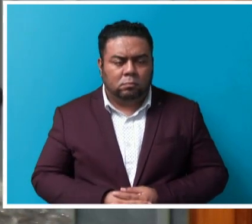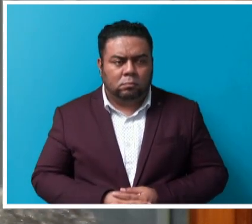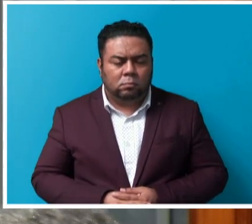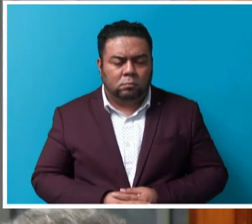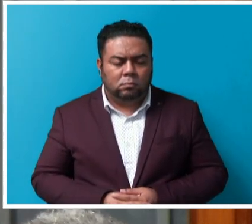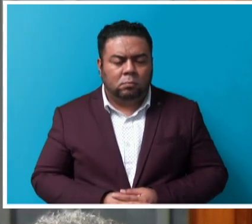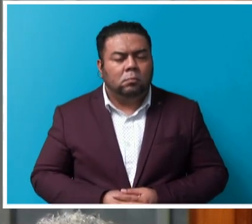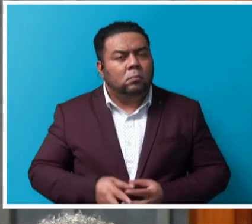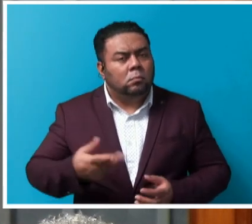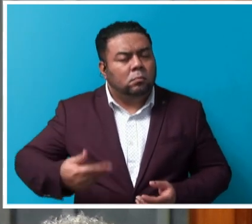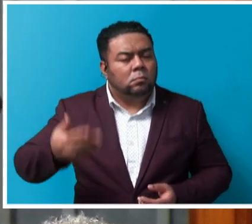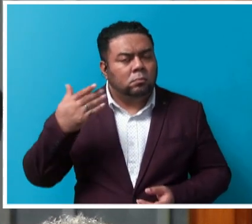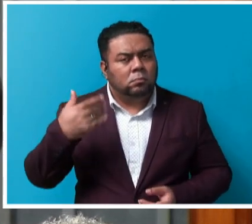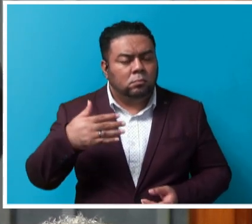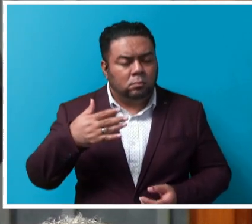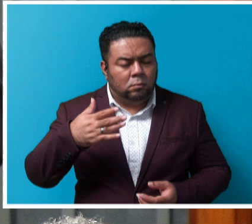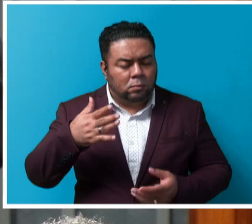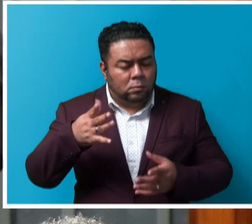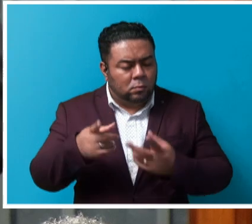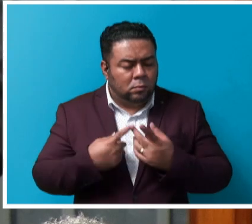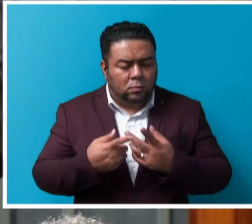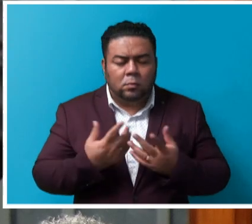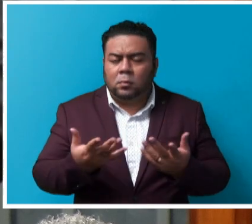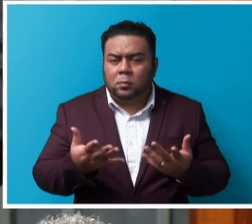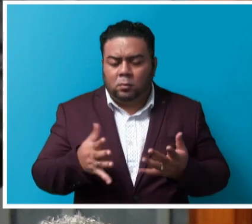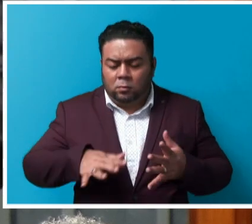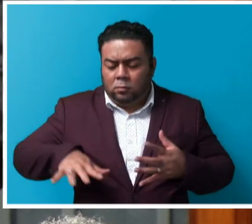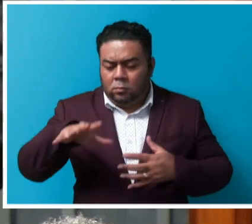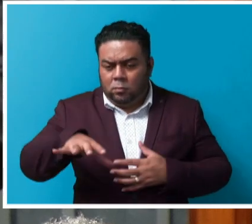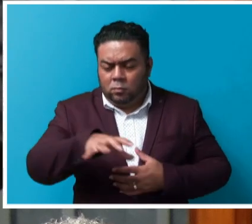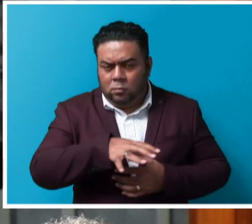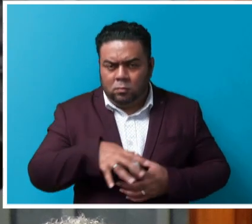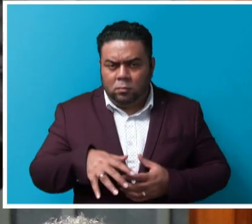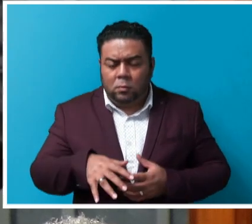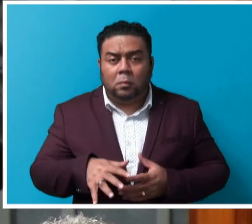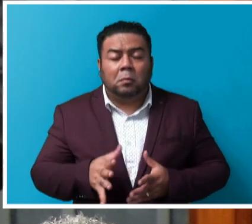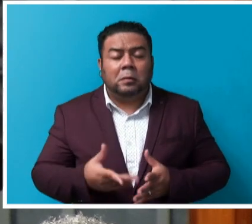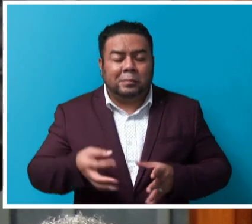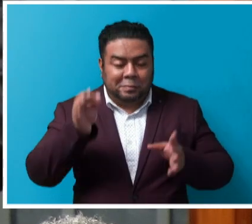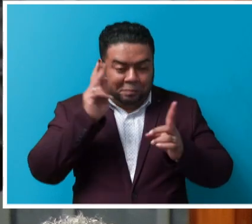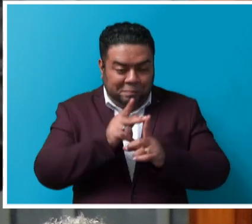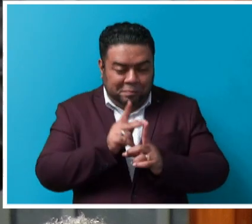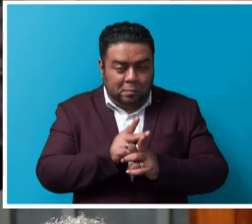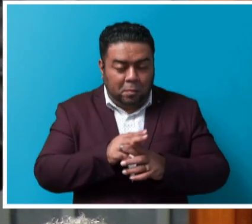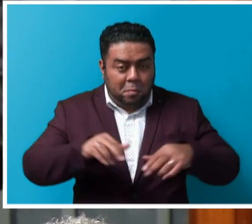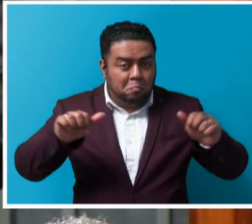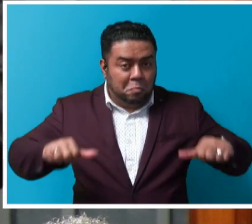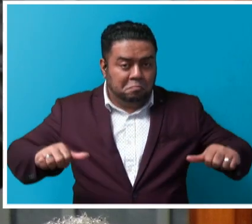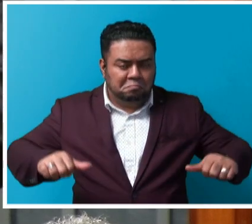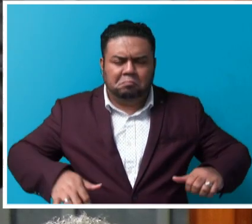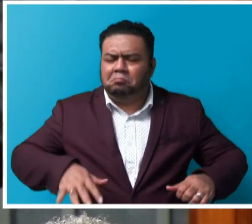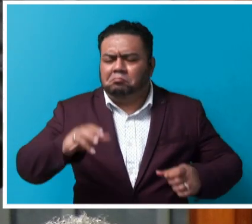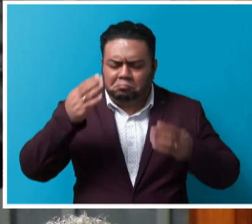skeptical perceptions by certain factions of our society at large. His Excellency remained focused on his